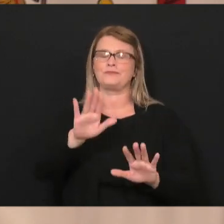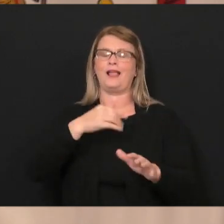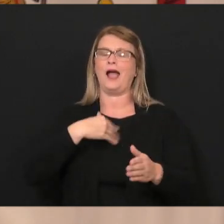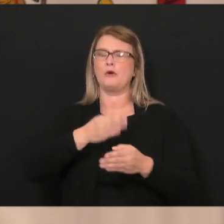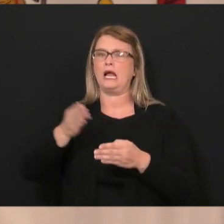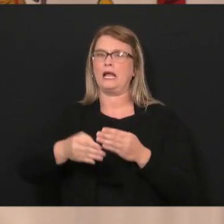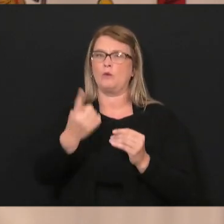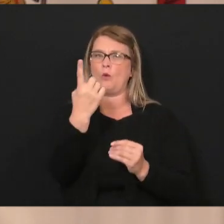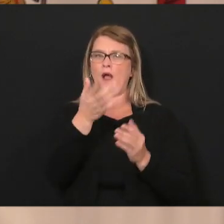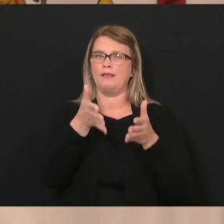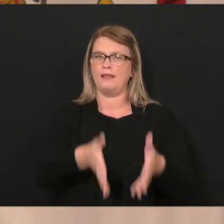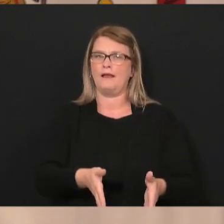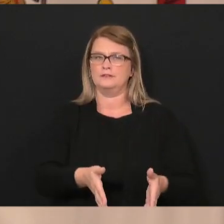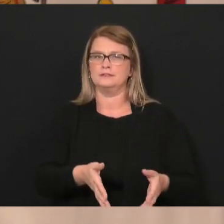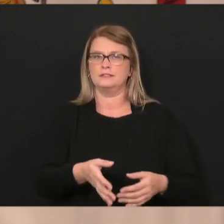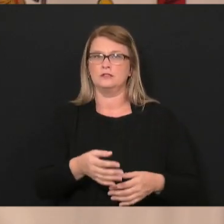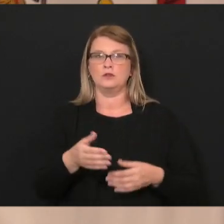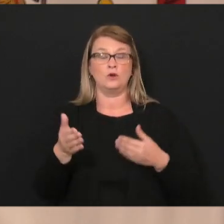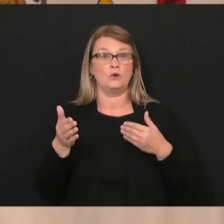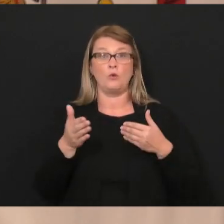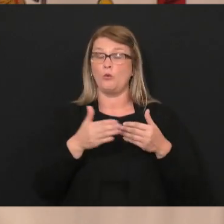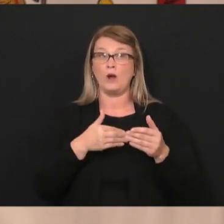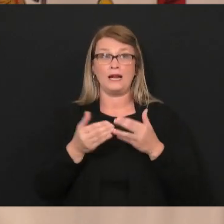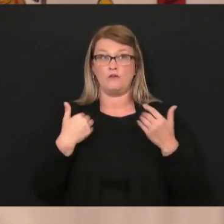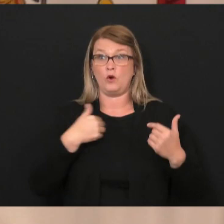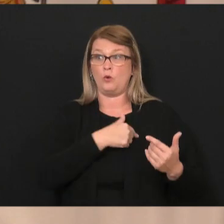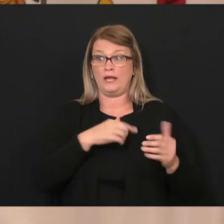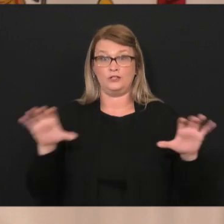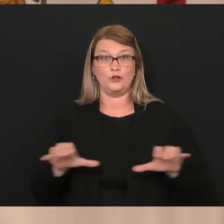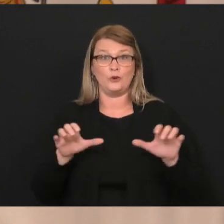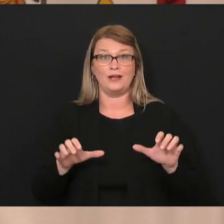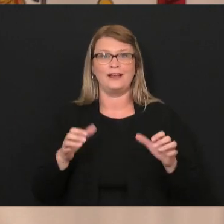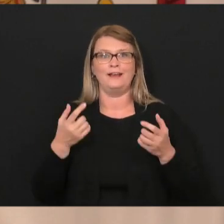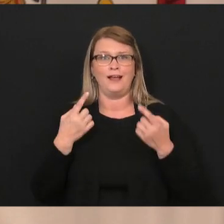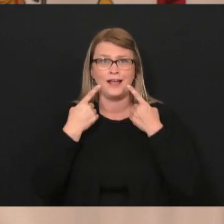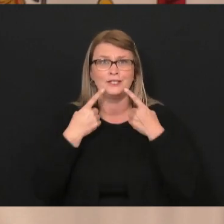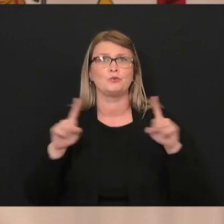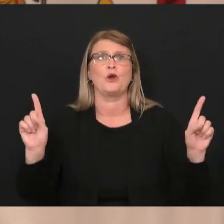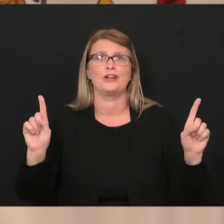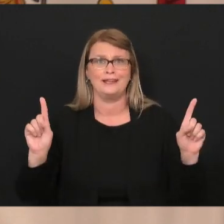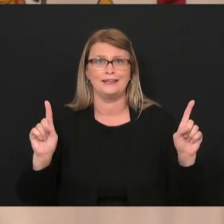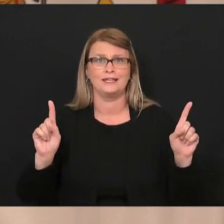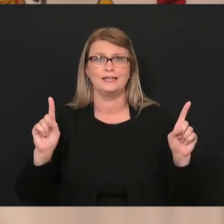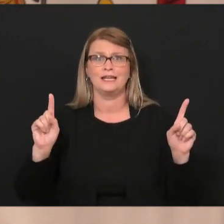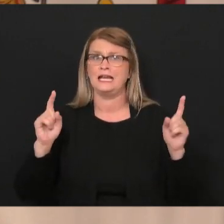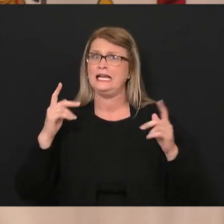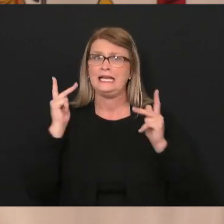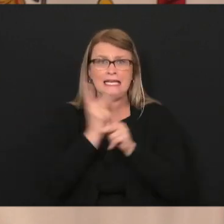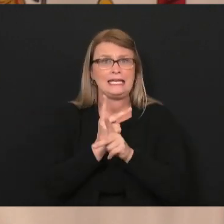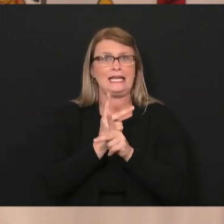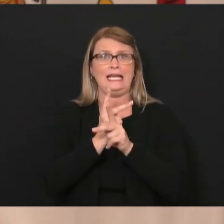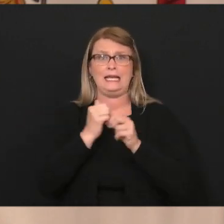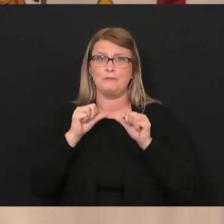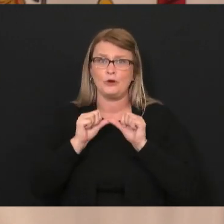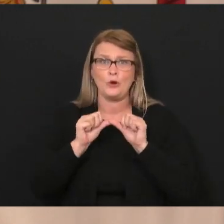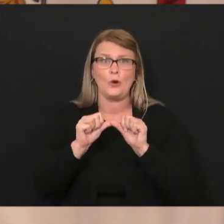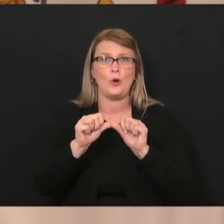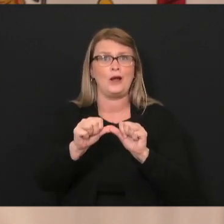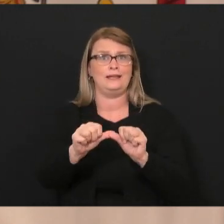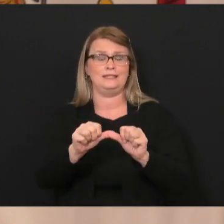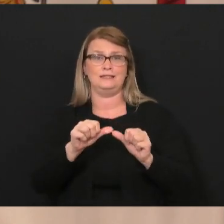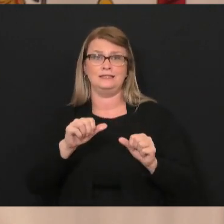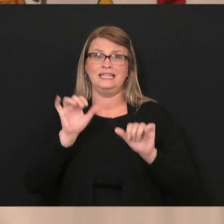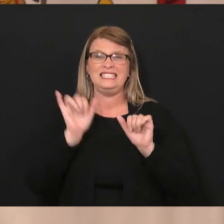this. Whatever we're doing is working. Run the play. Run the play. Just keep running the play. Let's stay